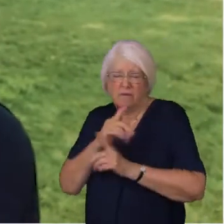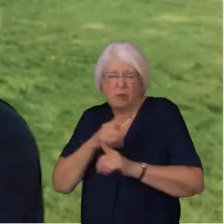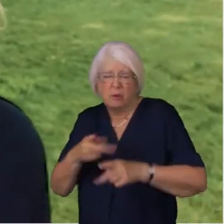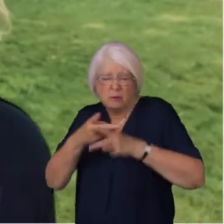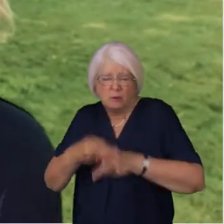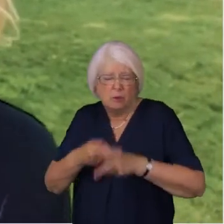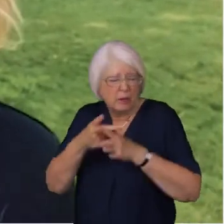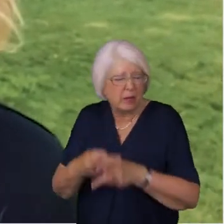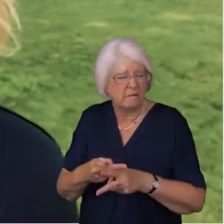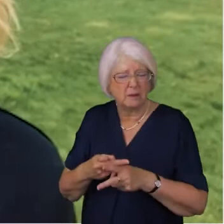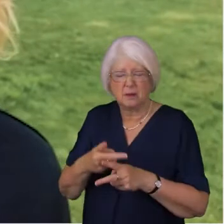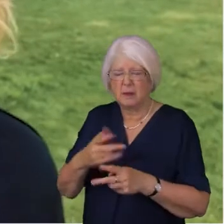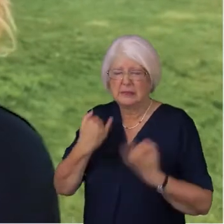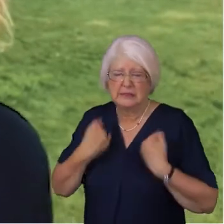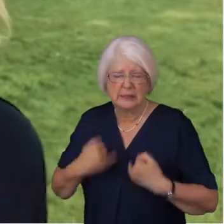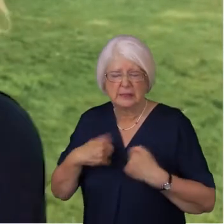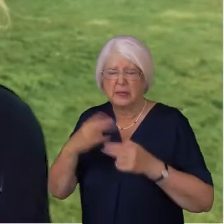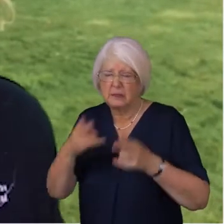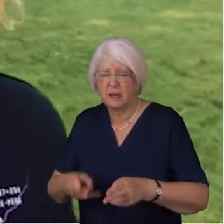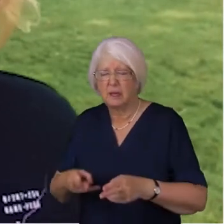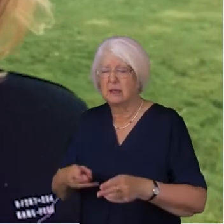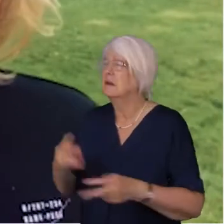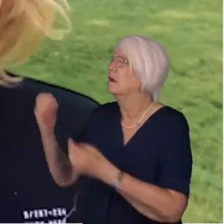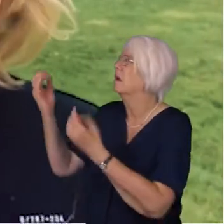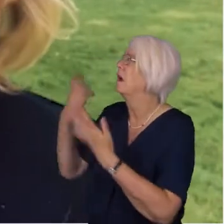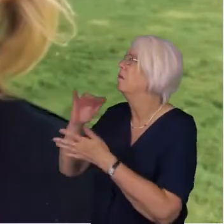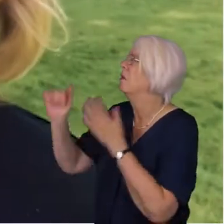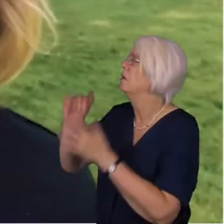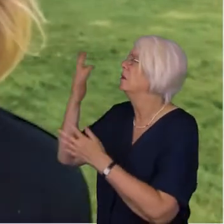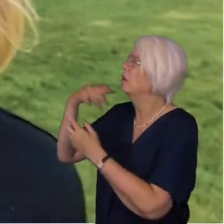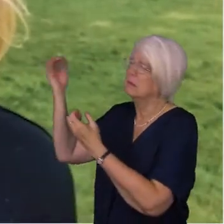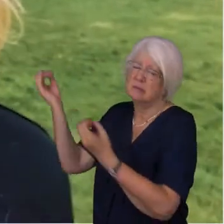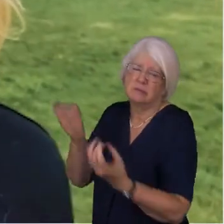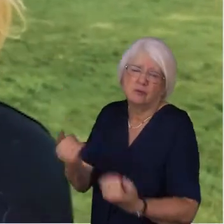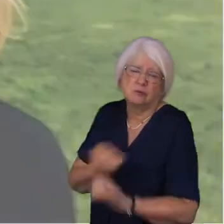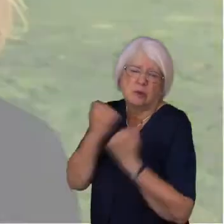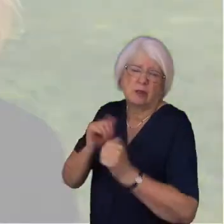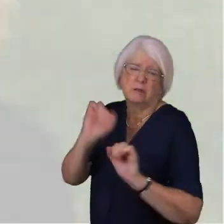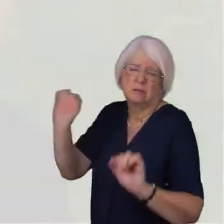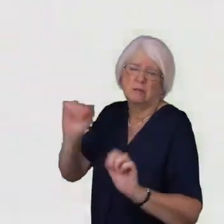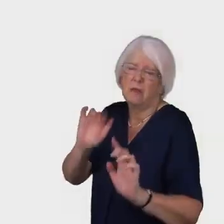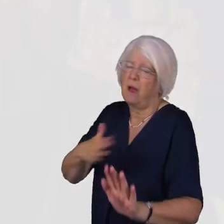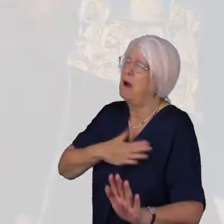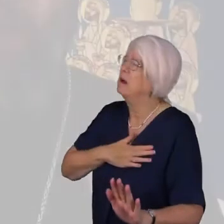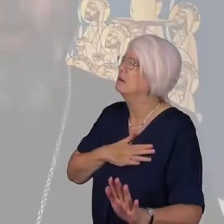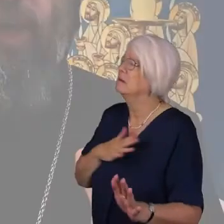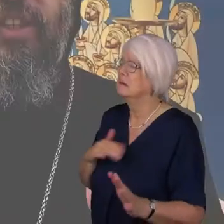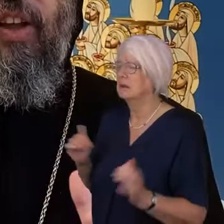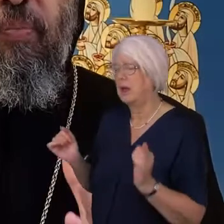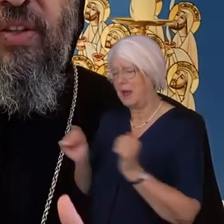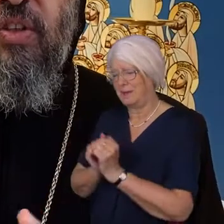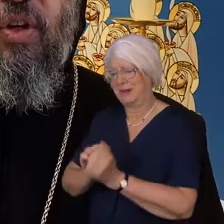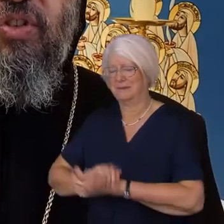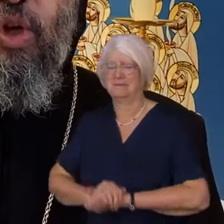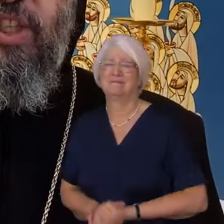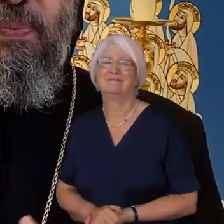spirit. Come, Holy Spirit, and strengthen the hearts of your people. Amen. On the day